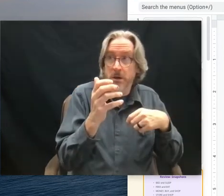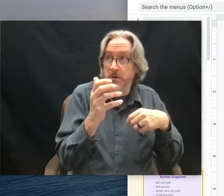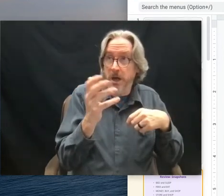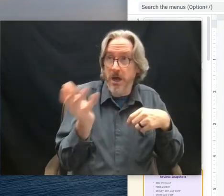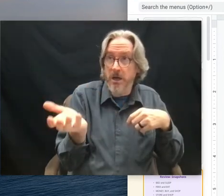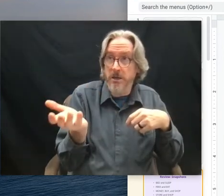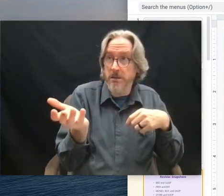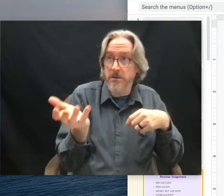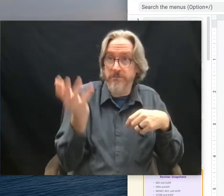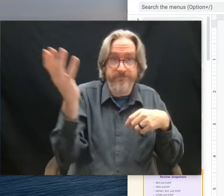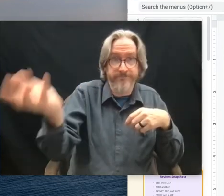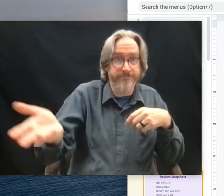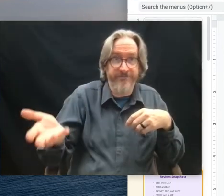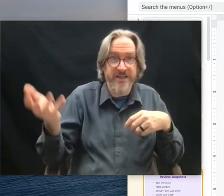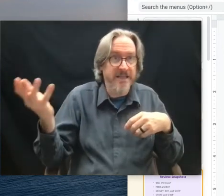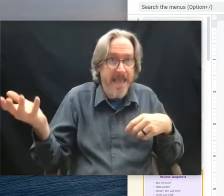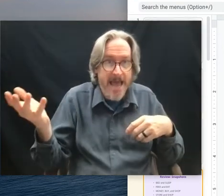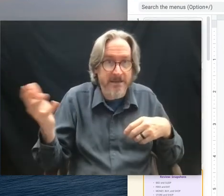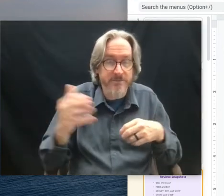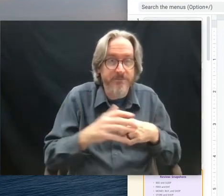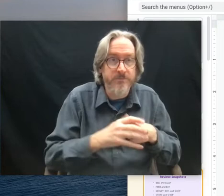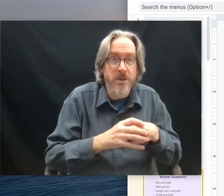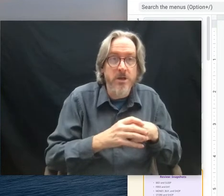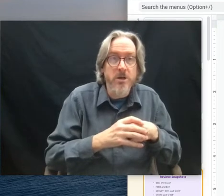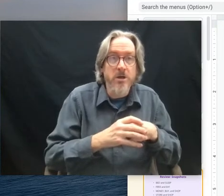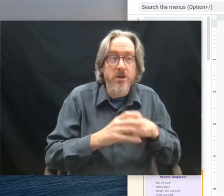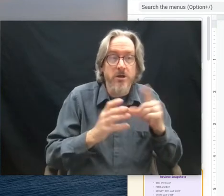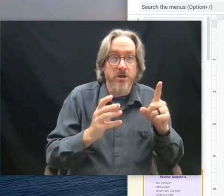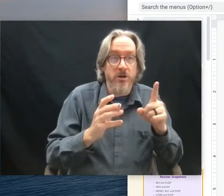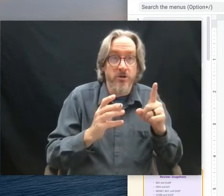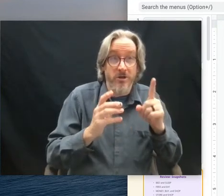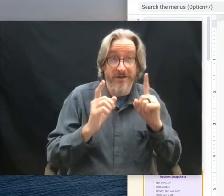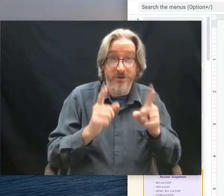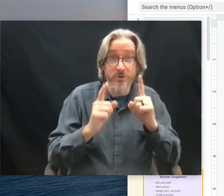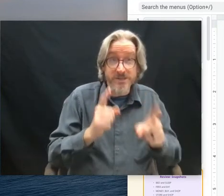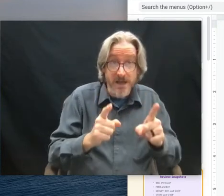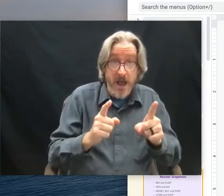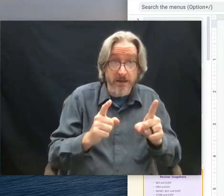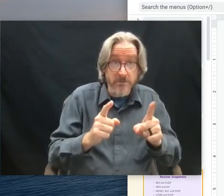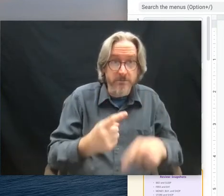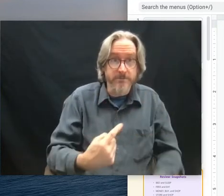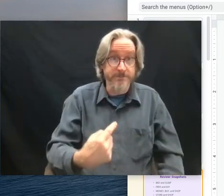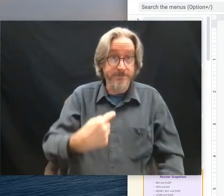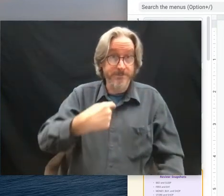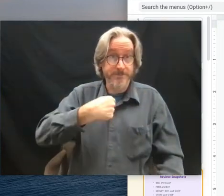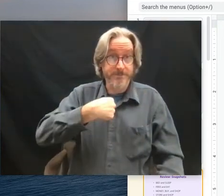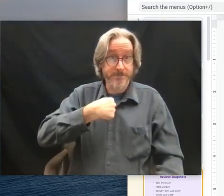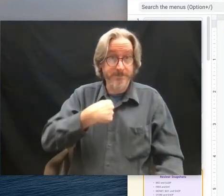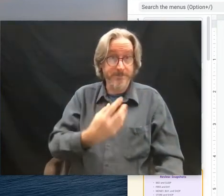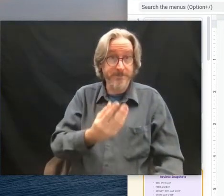or feed the cat, if you sign